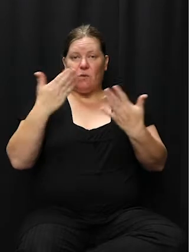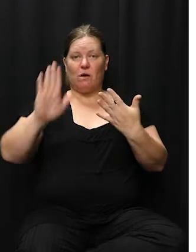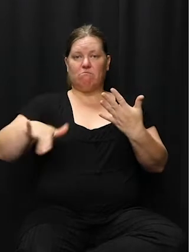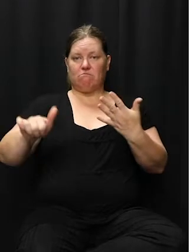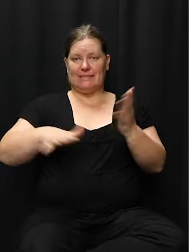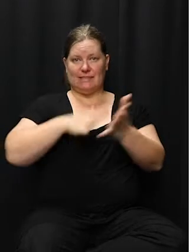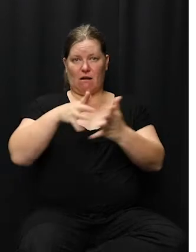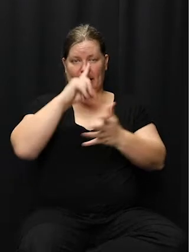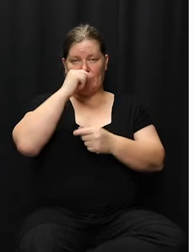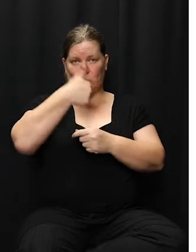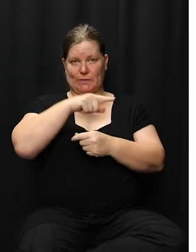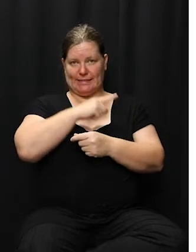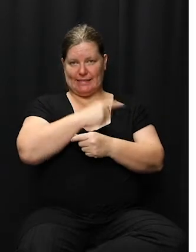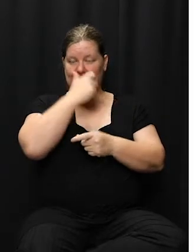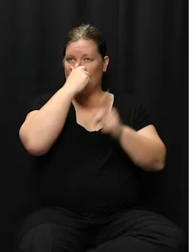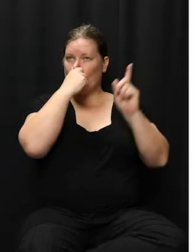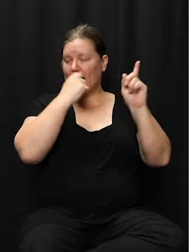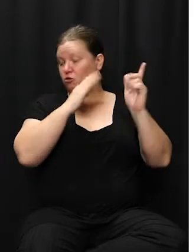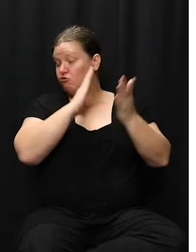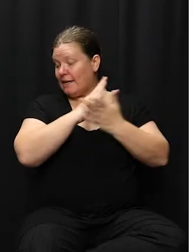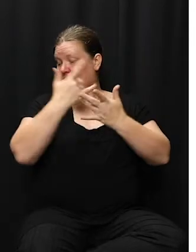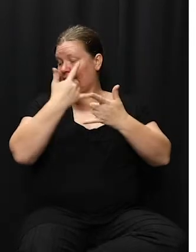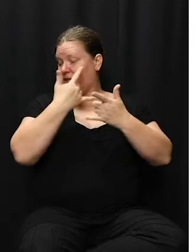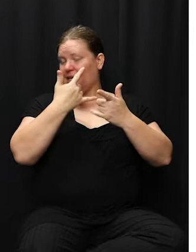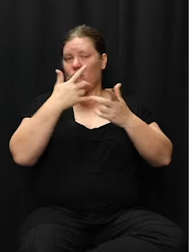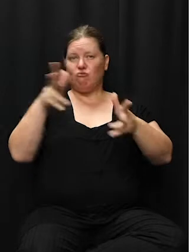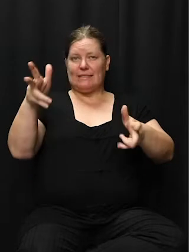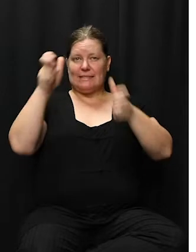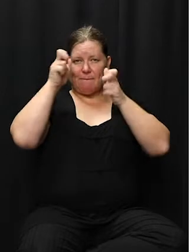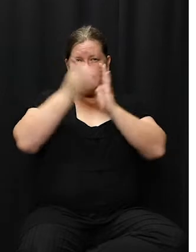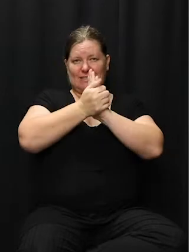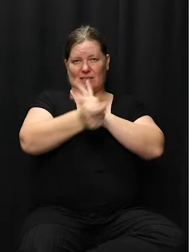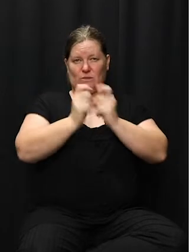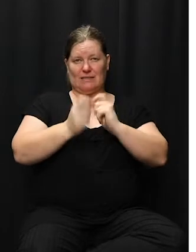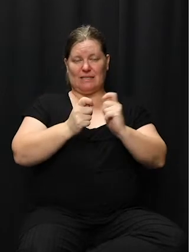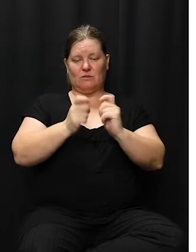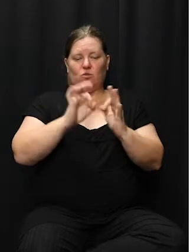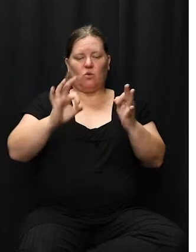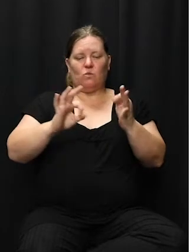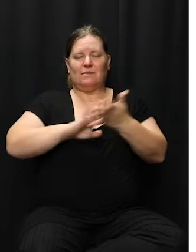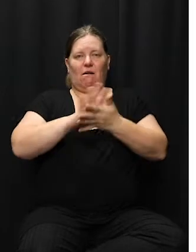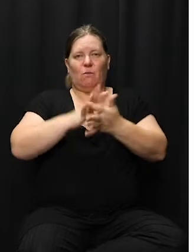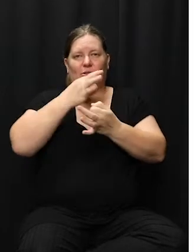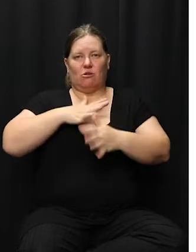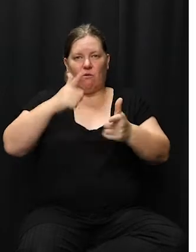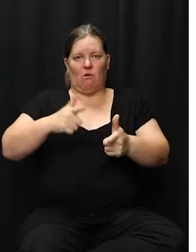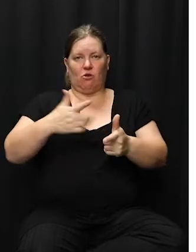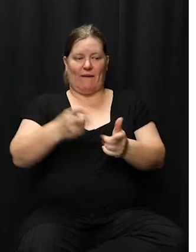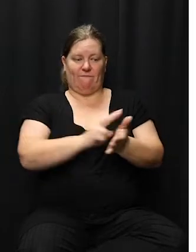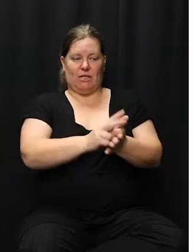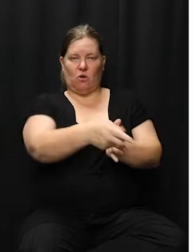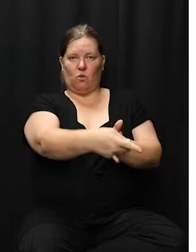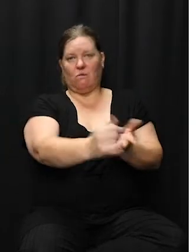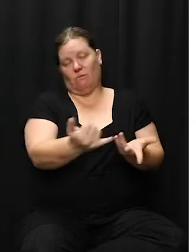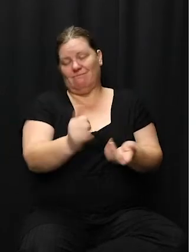It assesses the comprehension of BSL from 3 to 13 years of age. Any skilled, fluent user of sign is able to